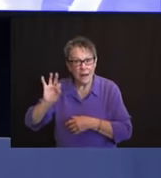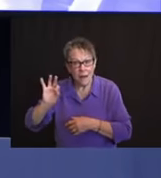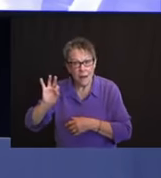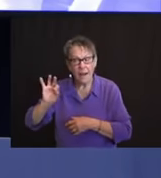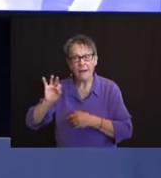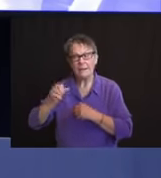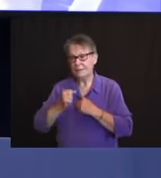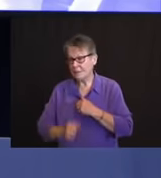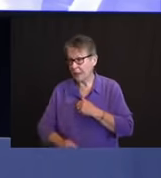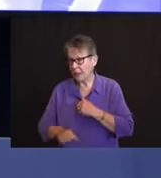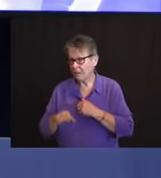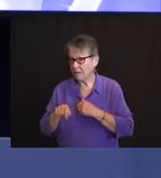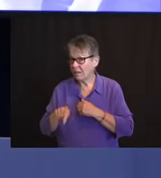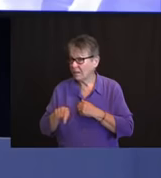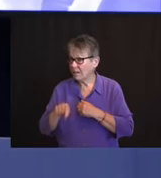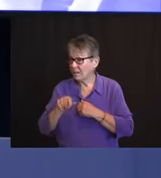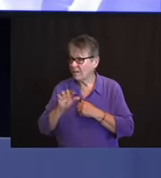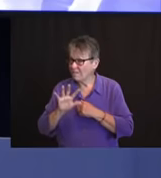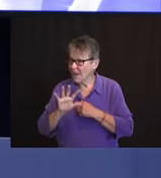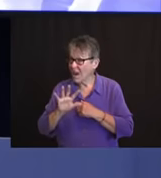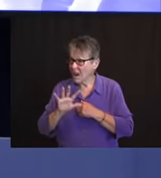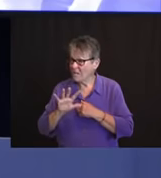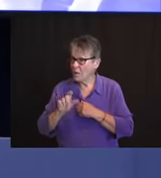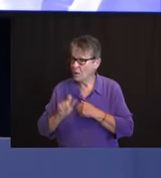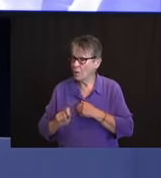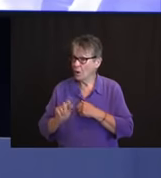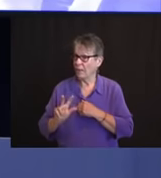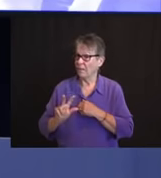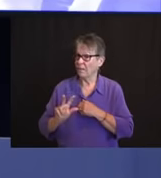state is 5.37%.